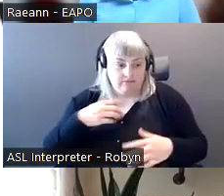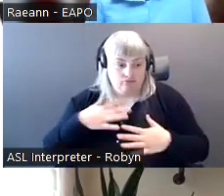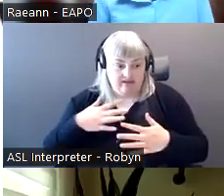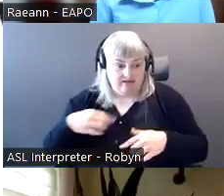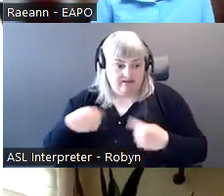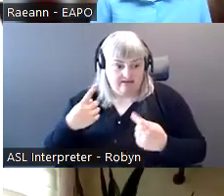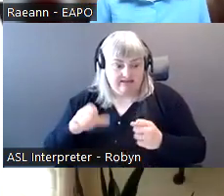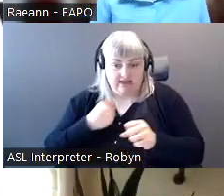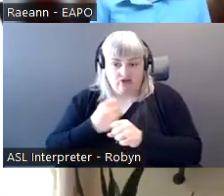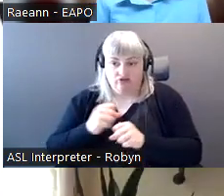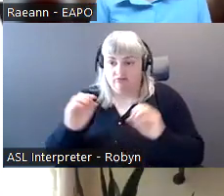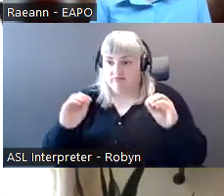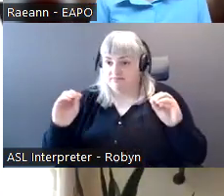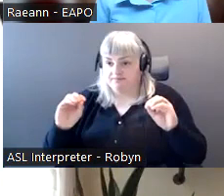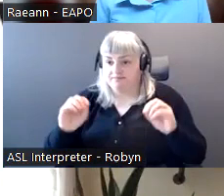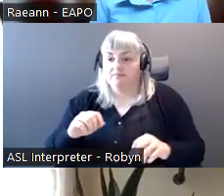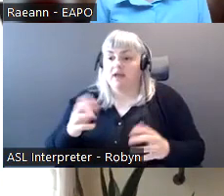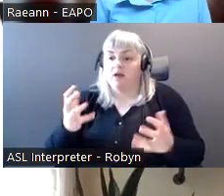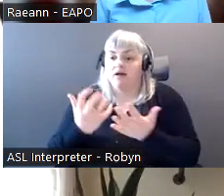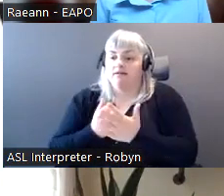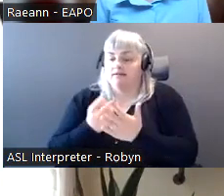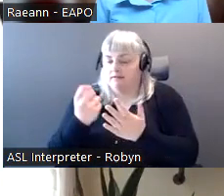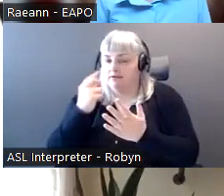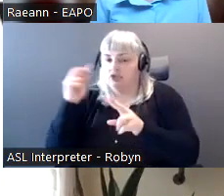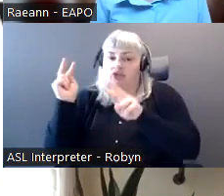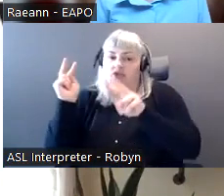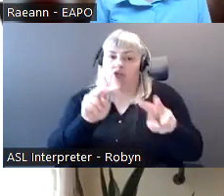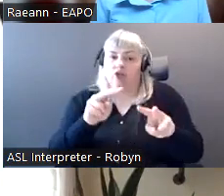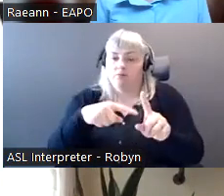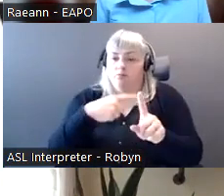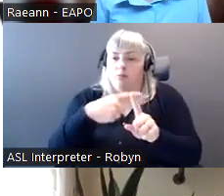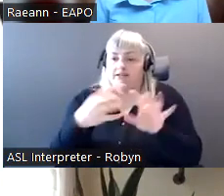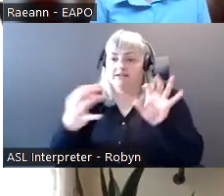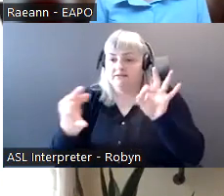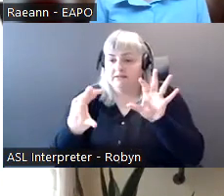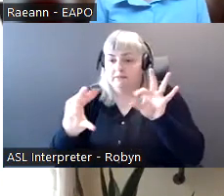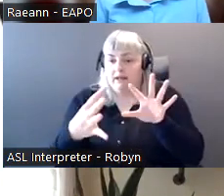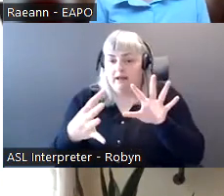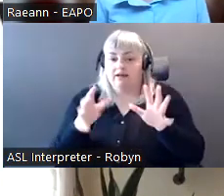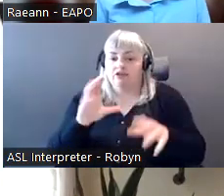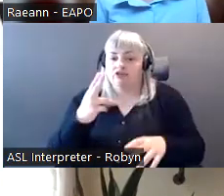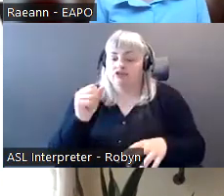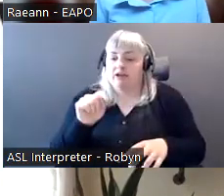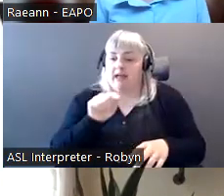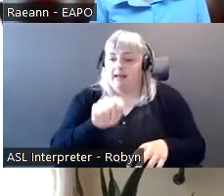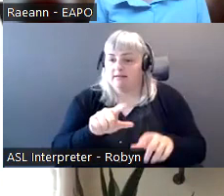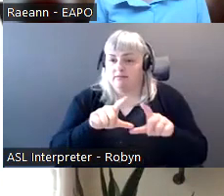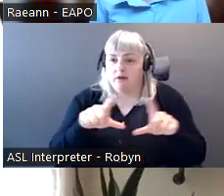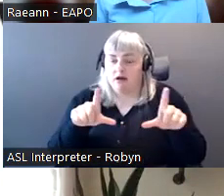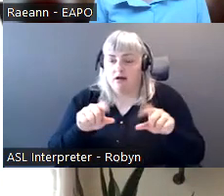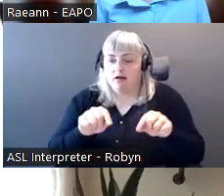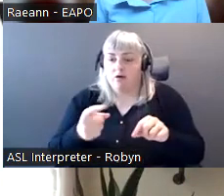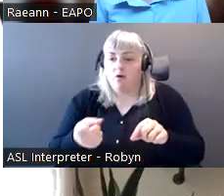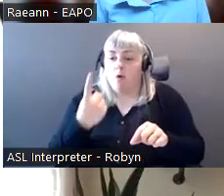I do want to take the opportunity and draw your attention, Karine, to the positive feedback that we're getting in the chat box. The one that